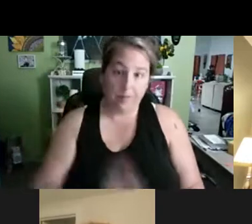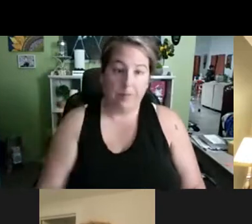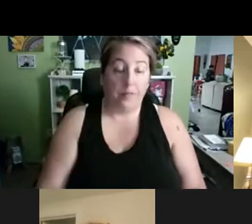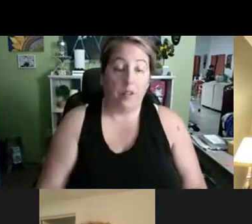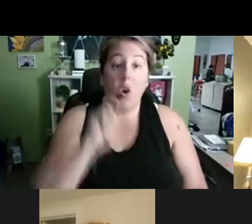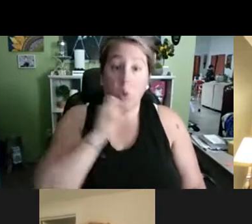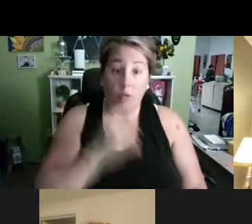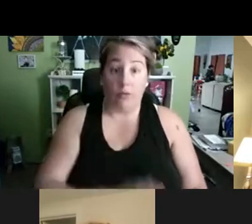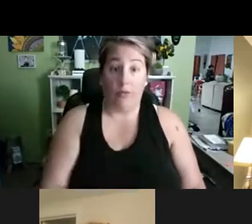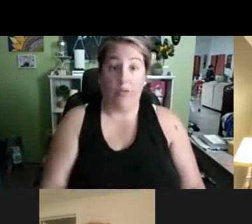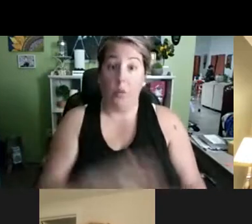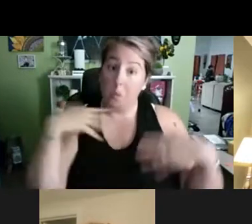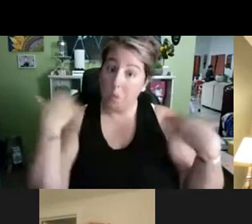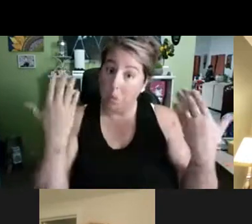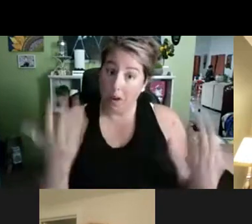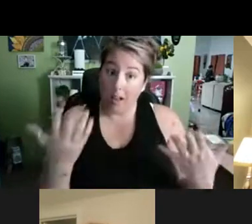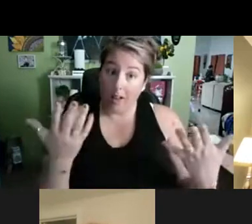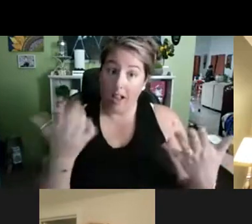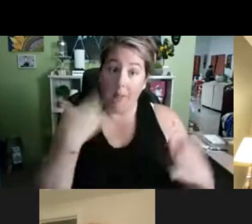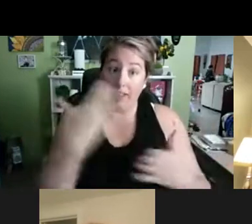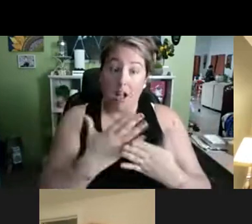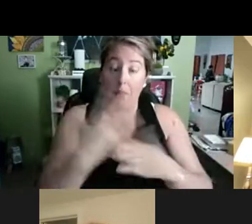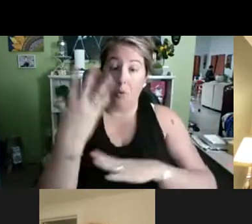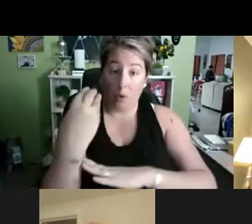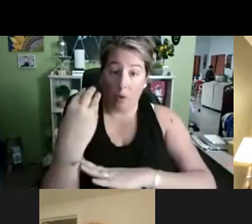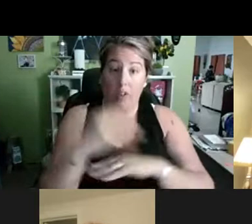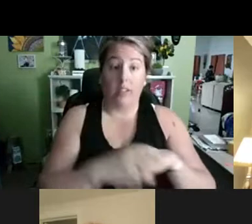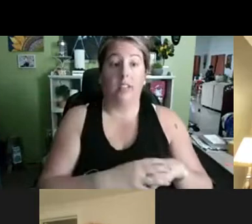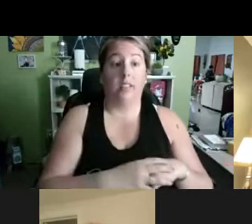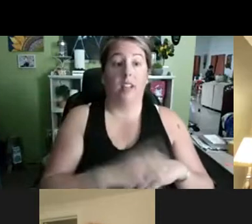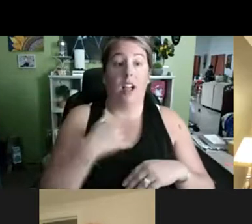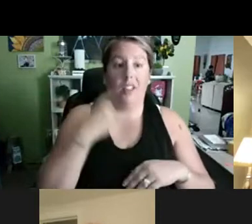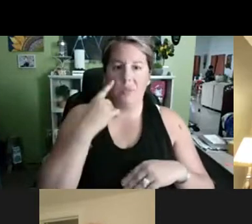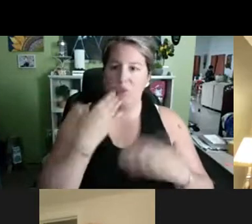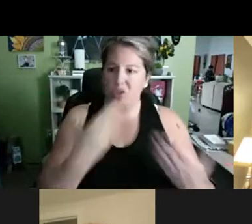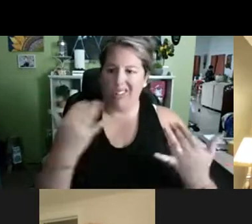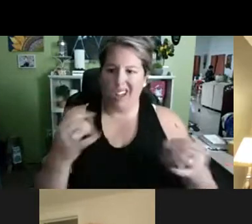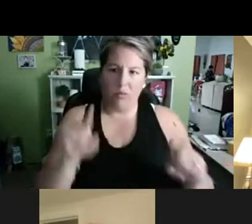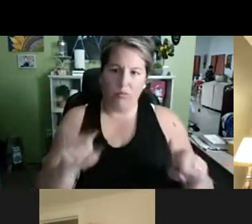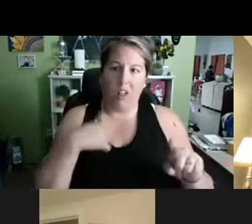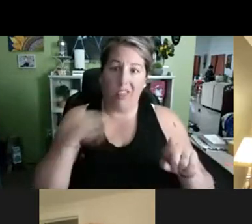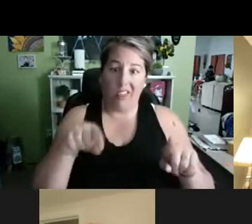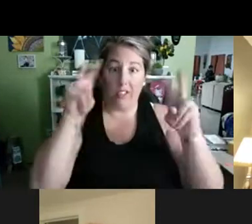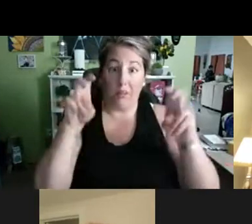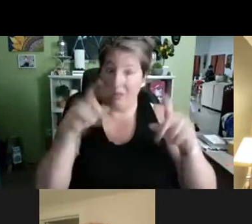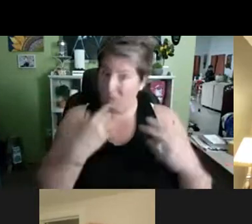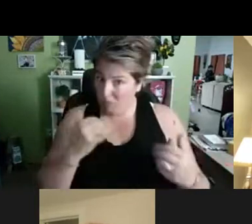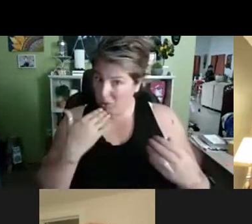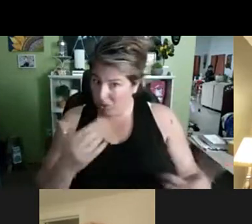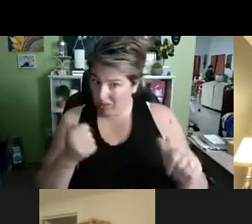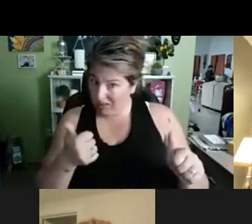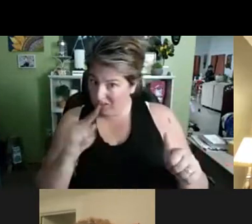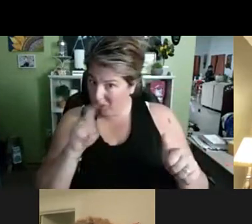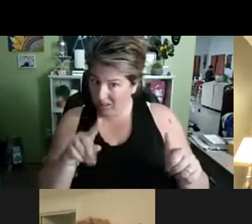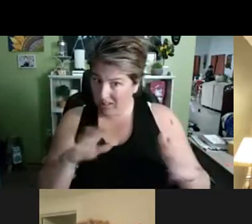Cool. Well, I'm going to stop the recording just because I think we're good on this topic. Are we good? Any more